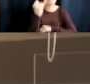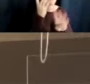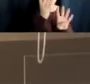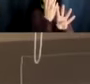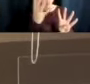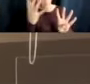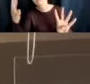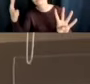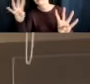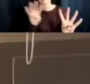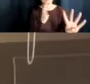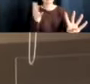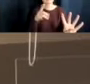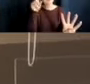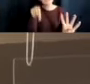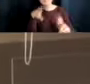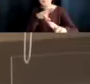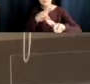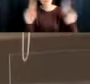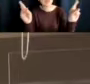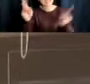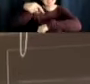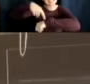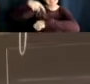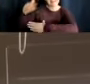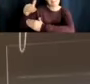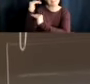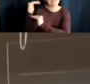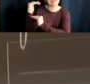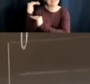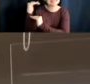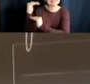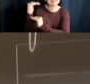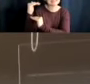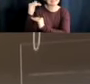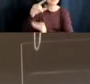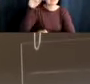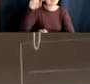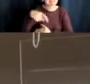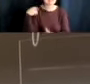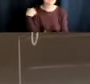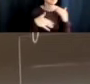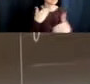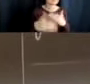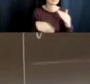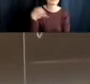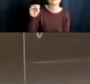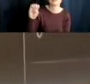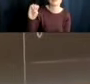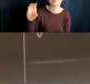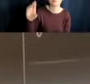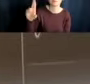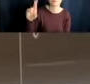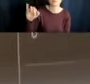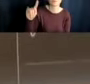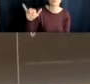before they cut timing off because they've got to be able to get everyone through security and get all the bags on the plane. So that's why you always want to be early for a